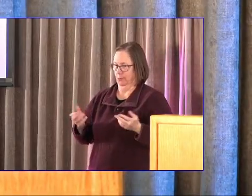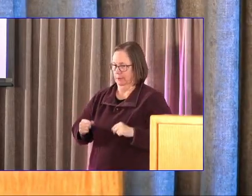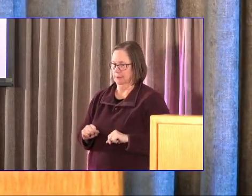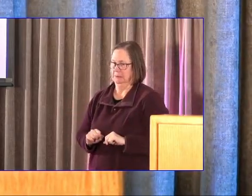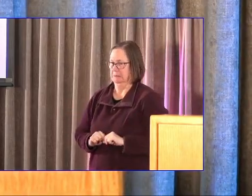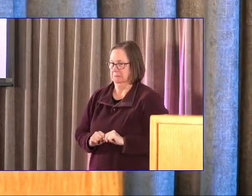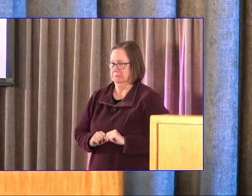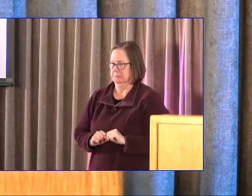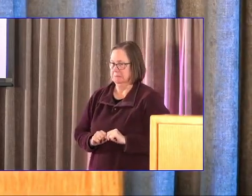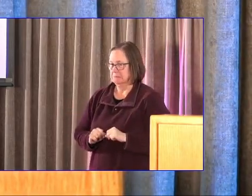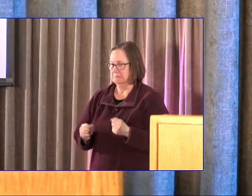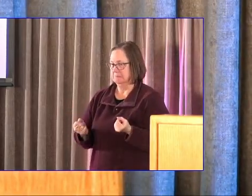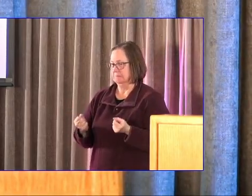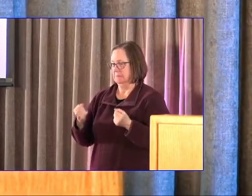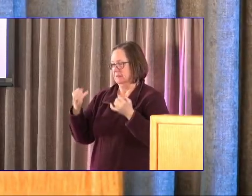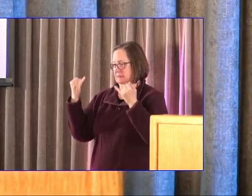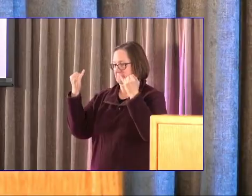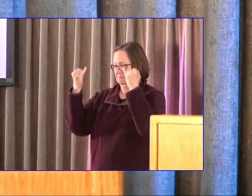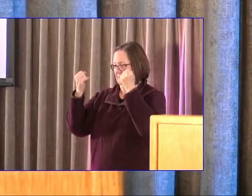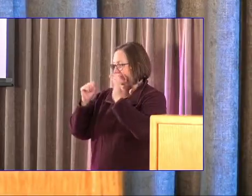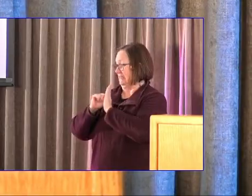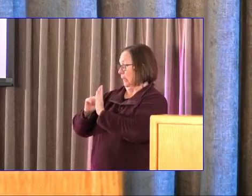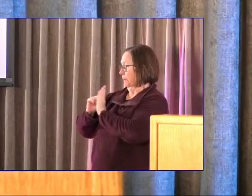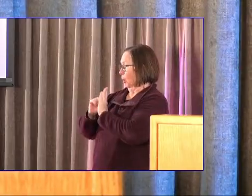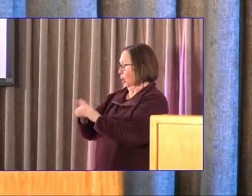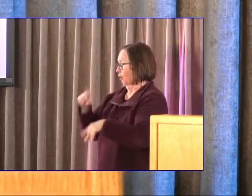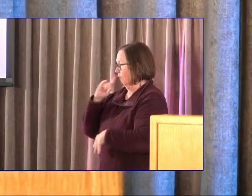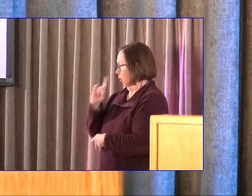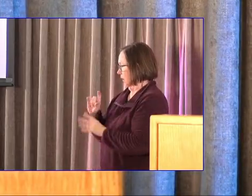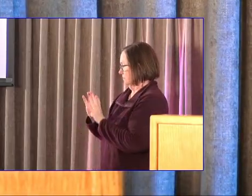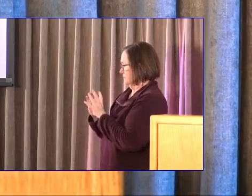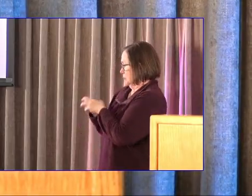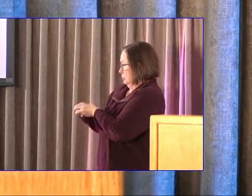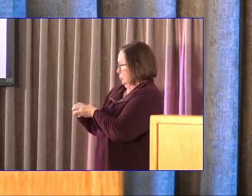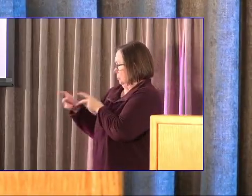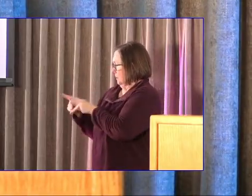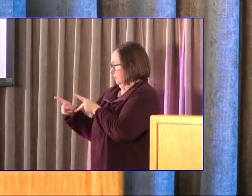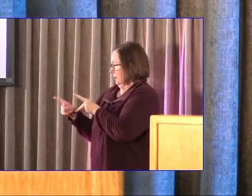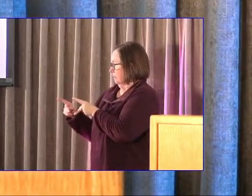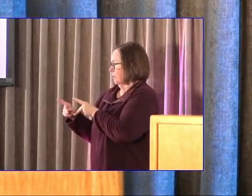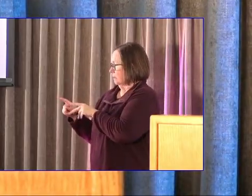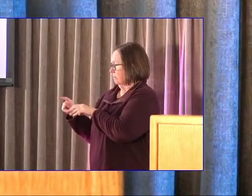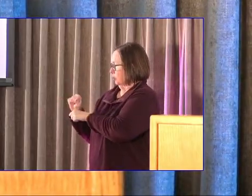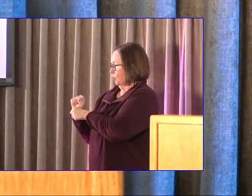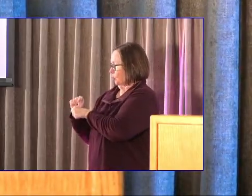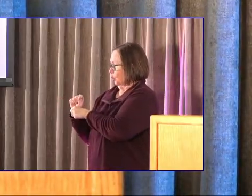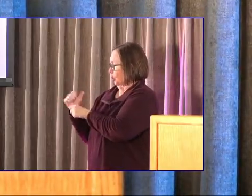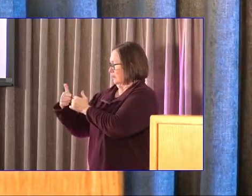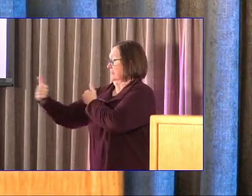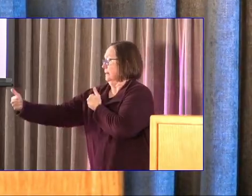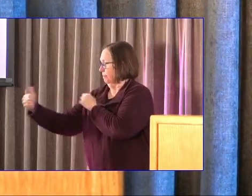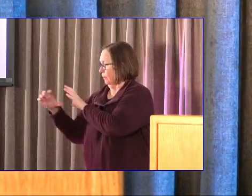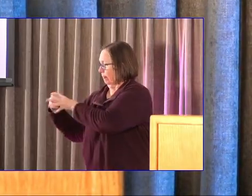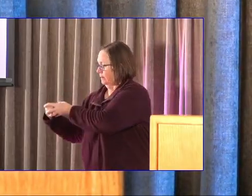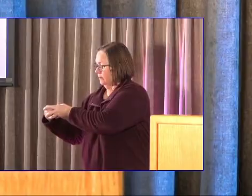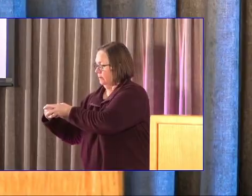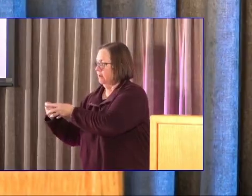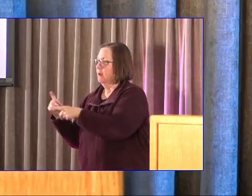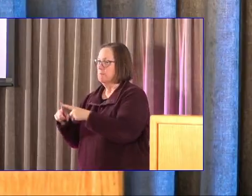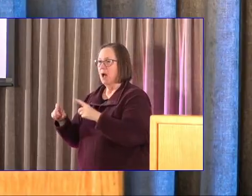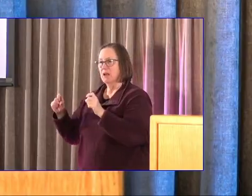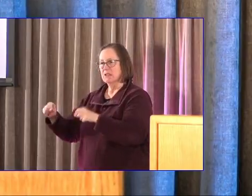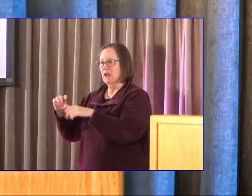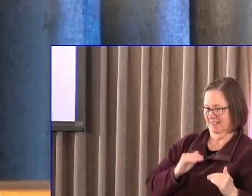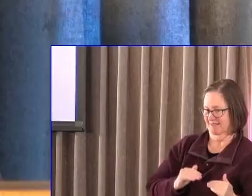our own immediate unit departments and our spaces too, in terms of how we engage each other, how we communicate, how we build curriculum, how we solve